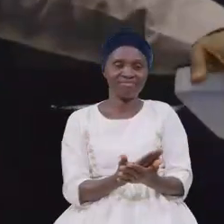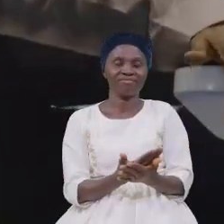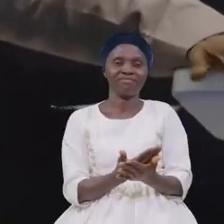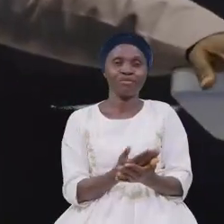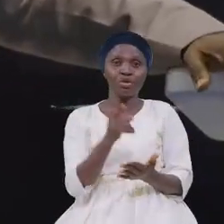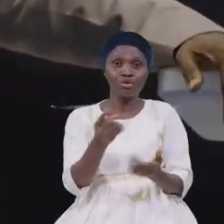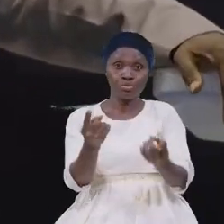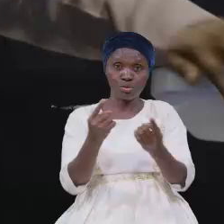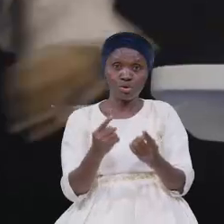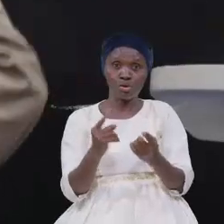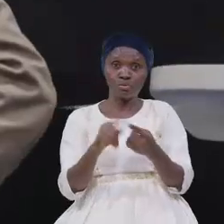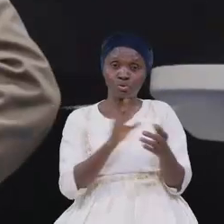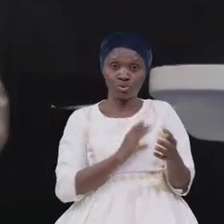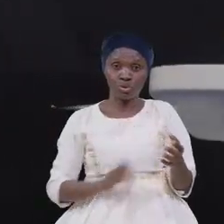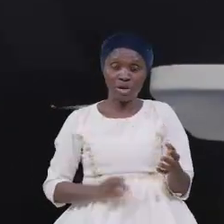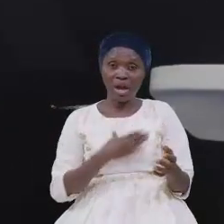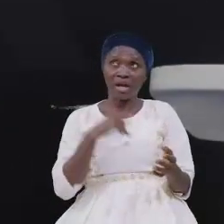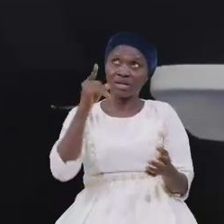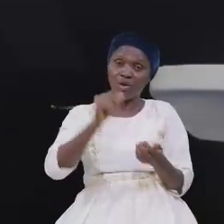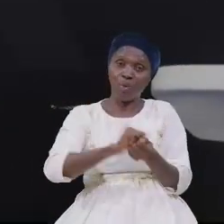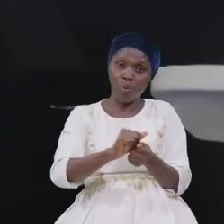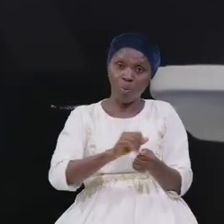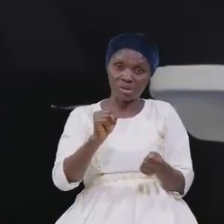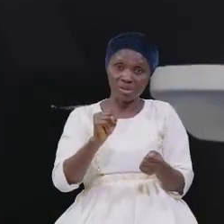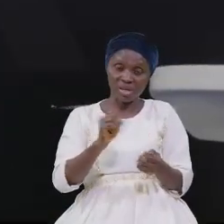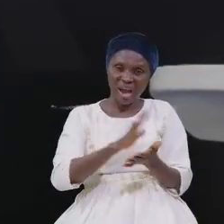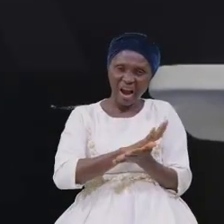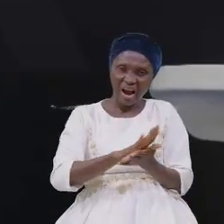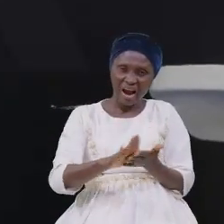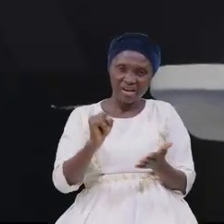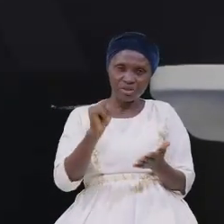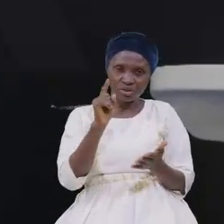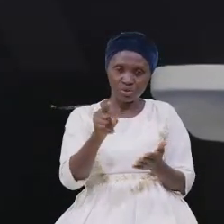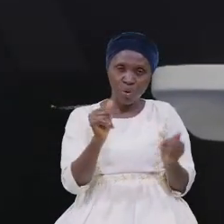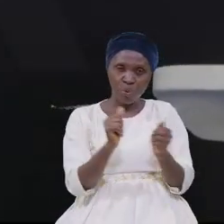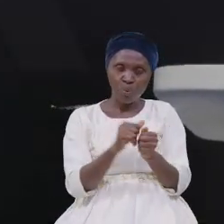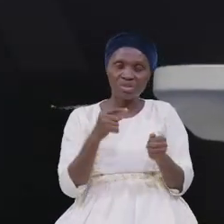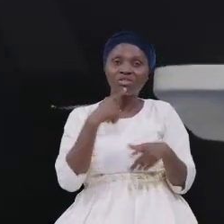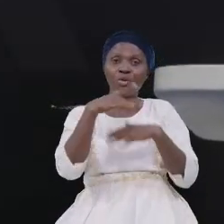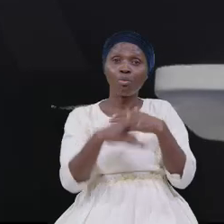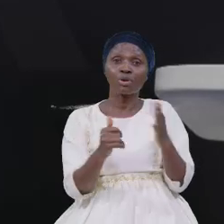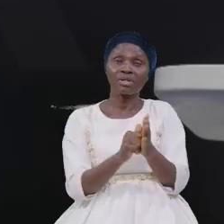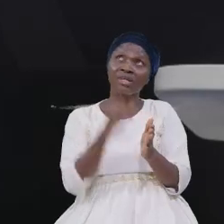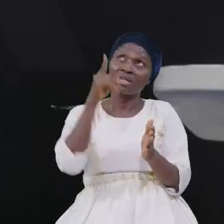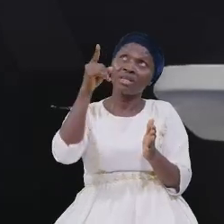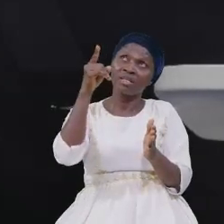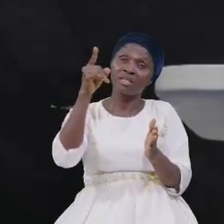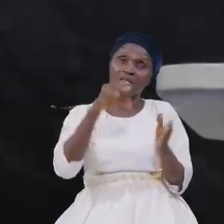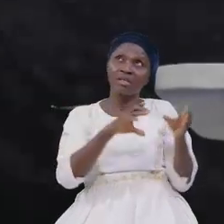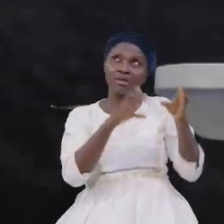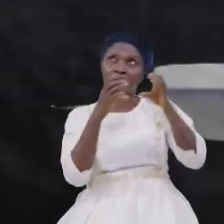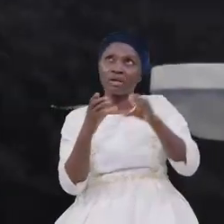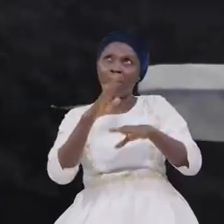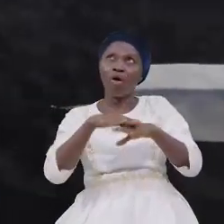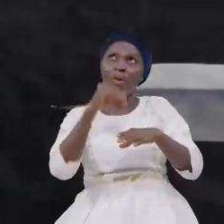and he washes and cleanses you with the blood that he shed for us on the cross of Calvary. And